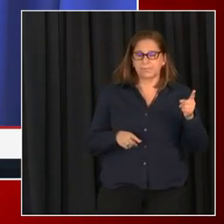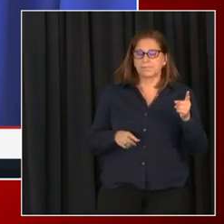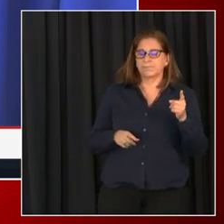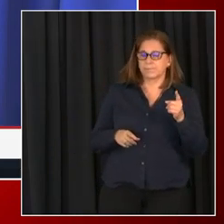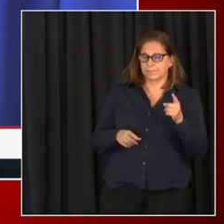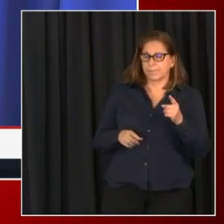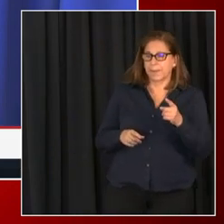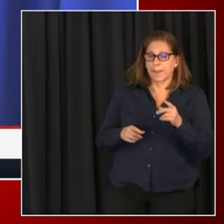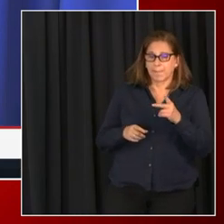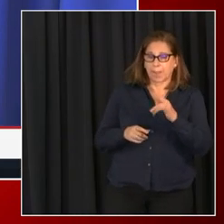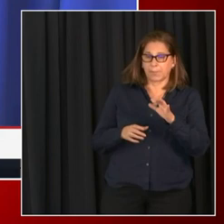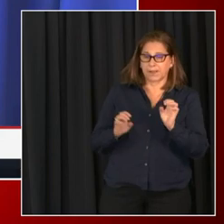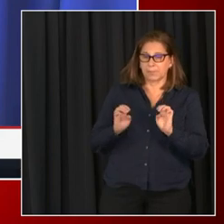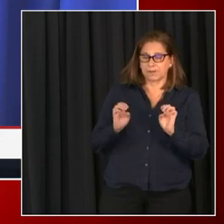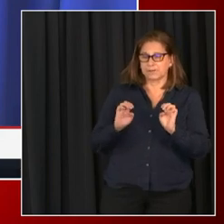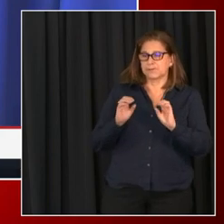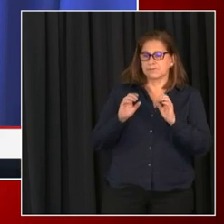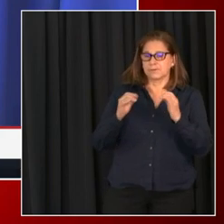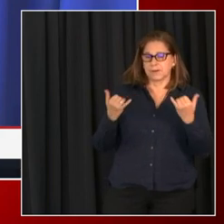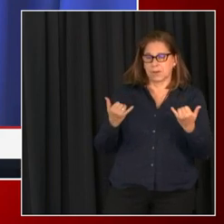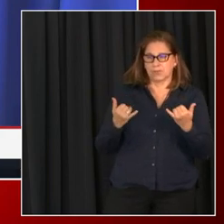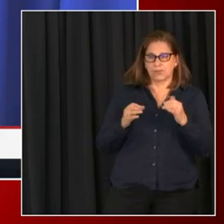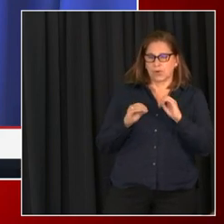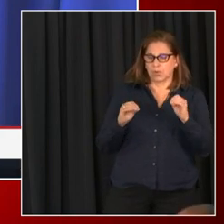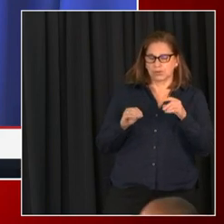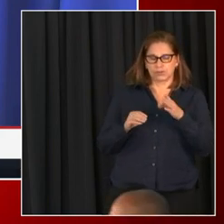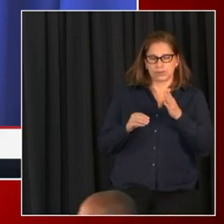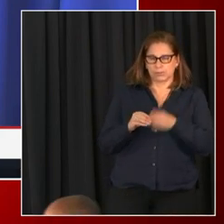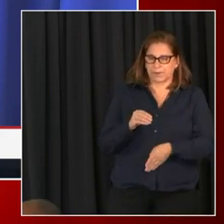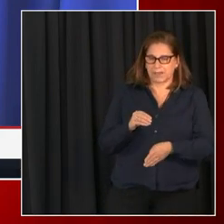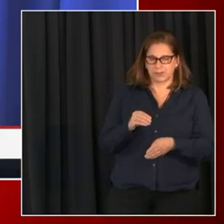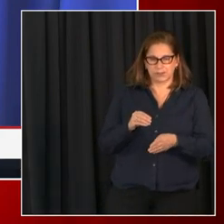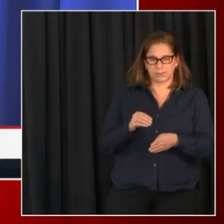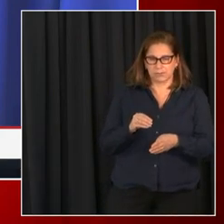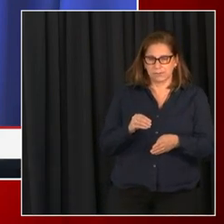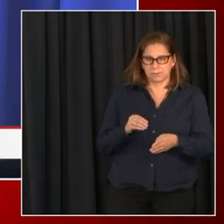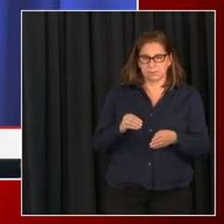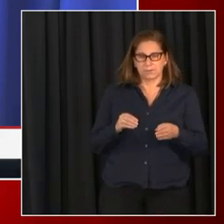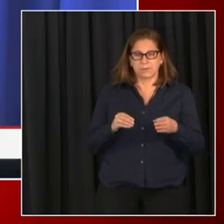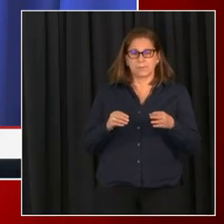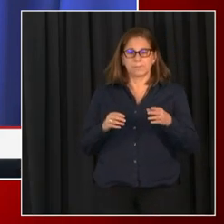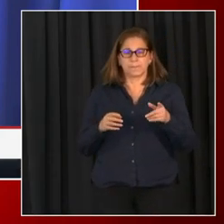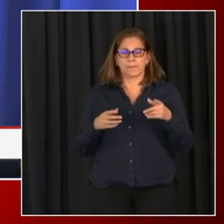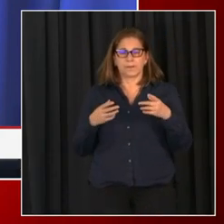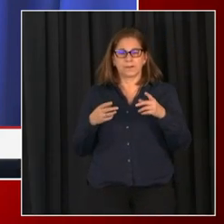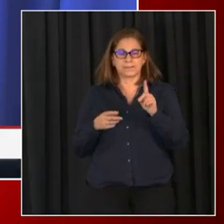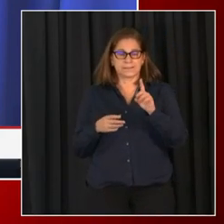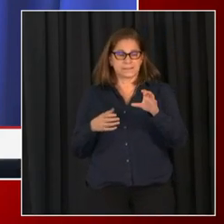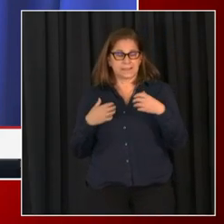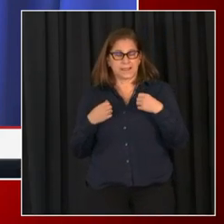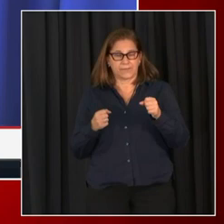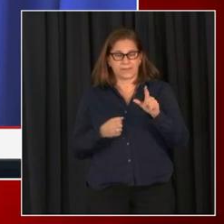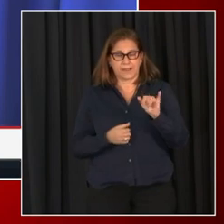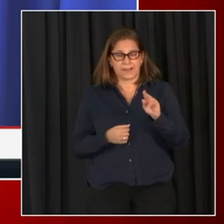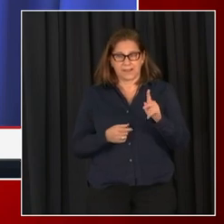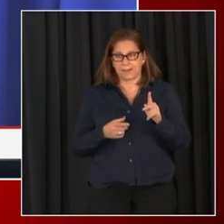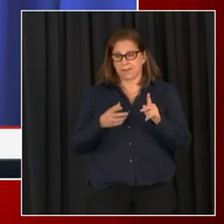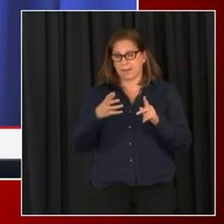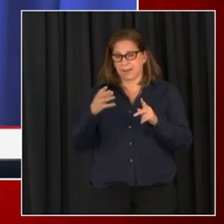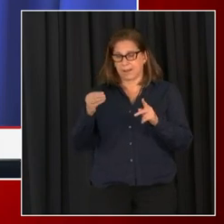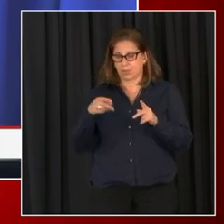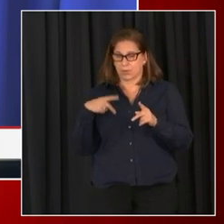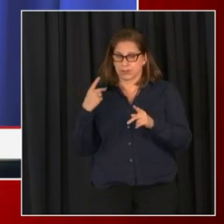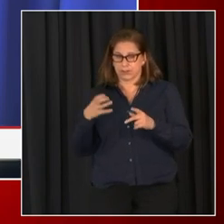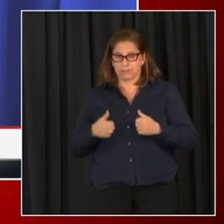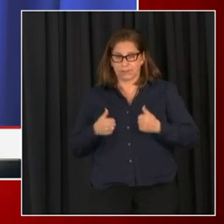no terminations of coverage for either employers through DC Health Link or individual residents with health insurance through DC Health